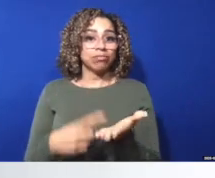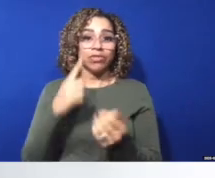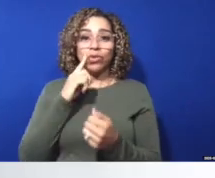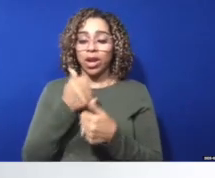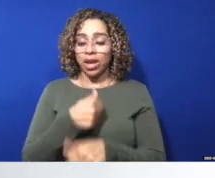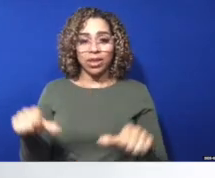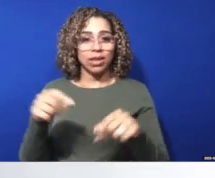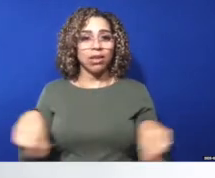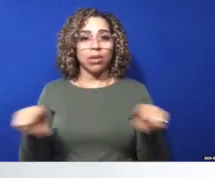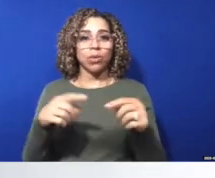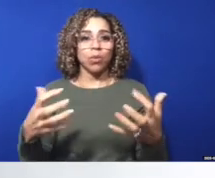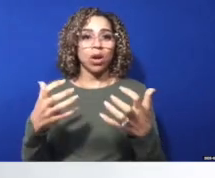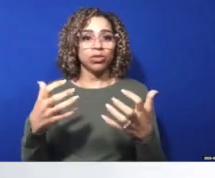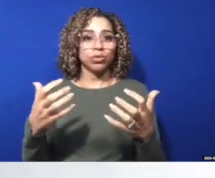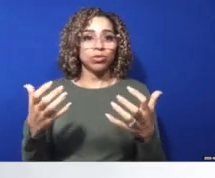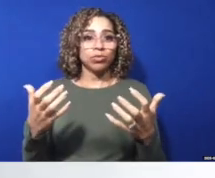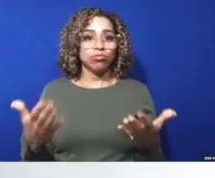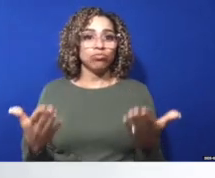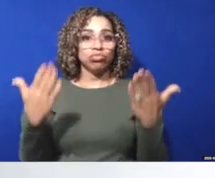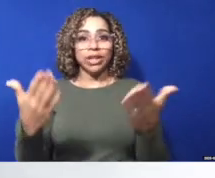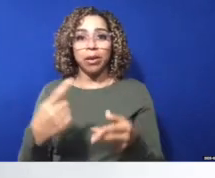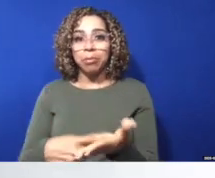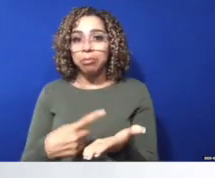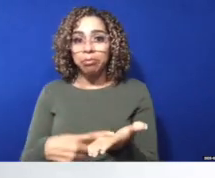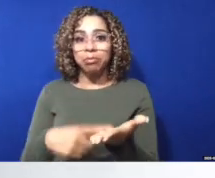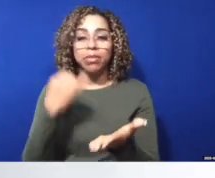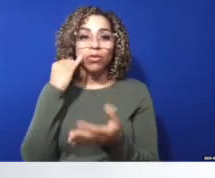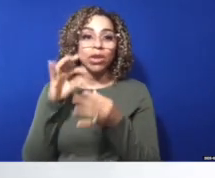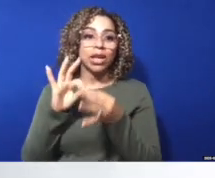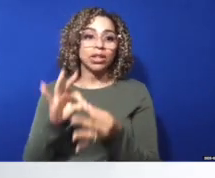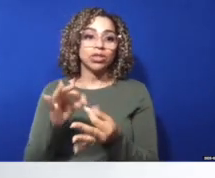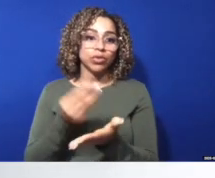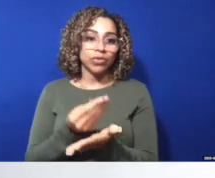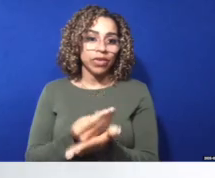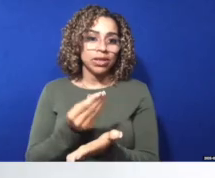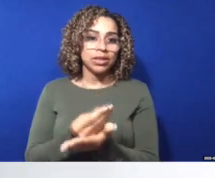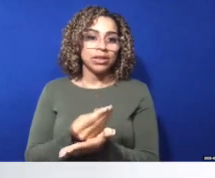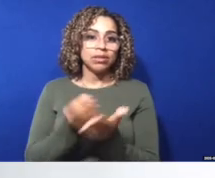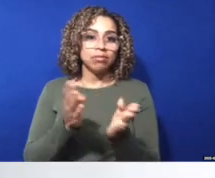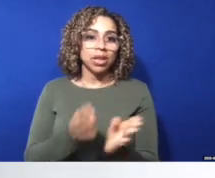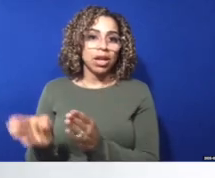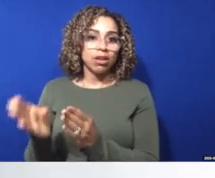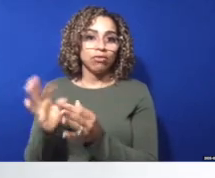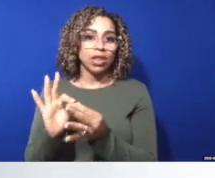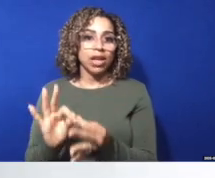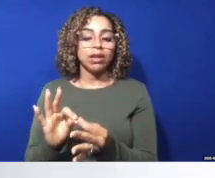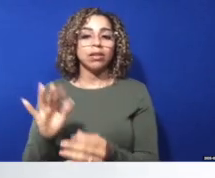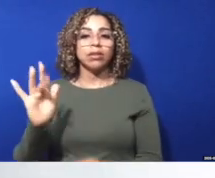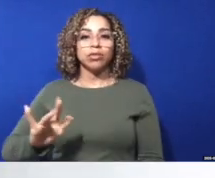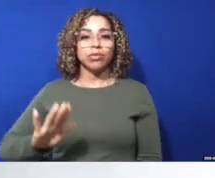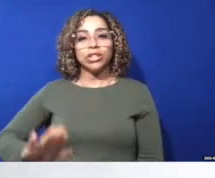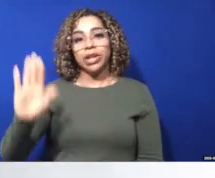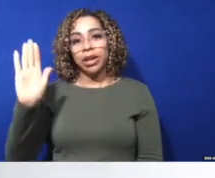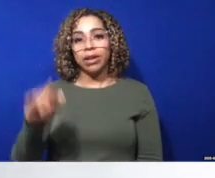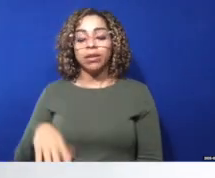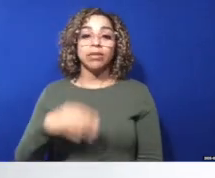you want to bring up that is funding plan related. So once again, raise your hand on Zoom, press #2 if you're on your phone. We'll